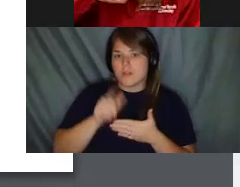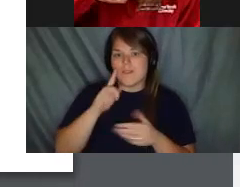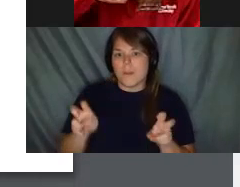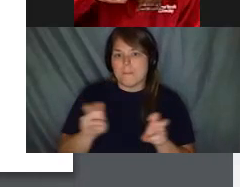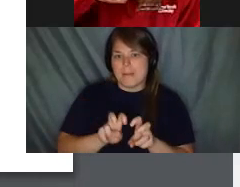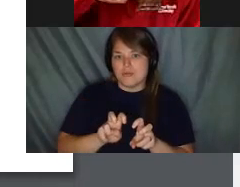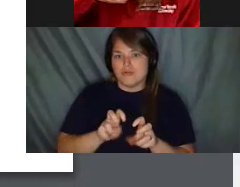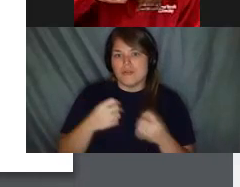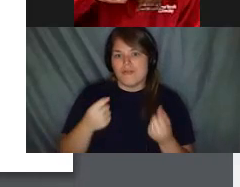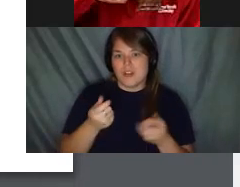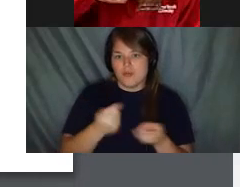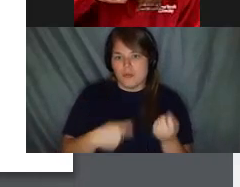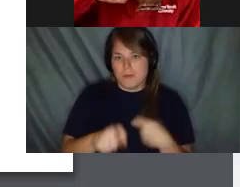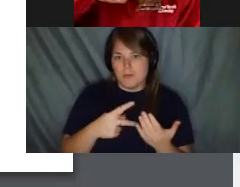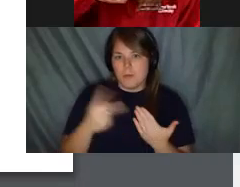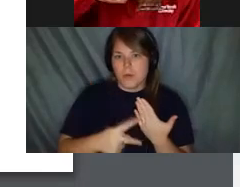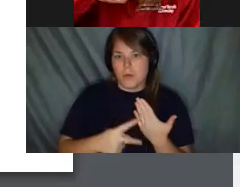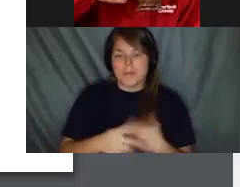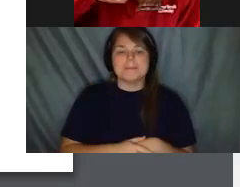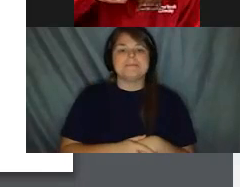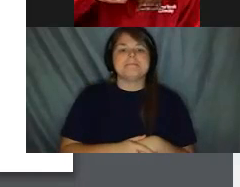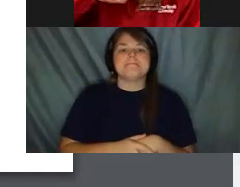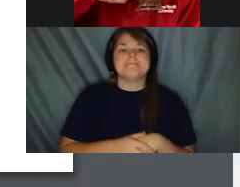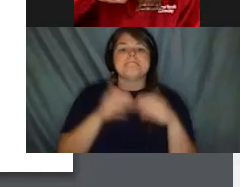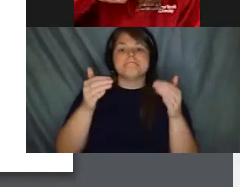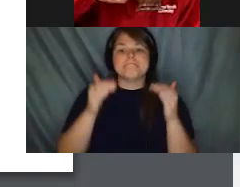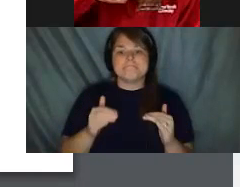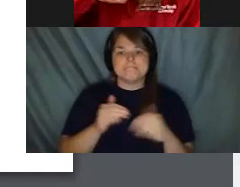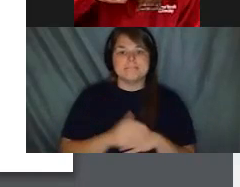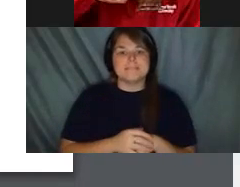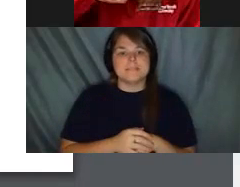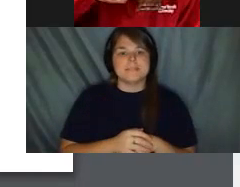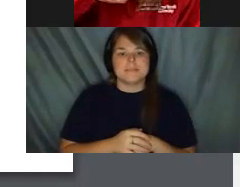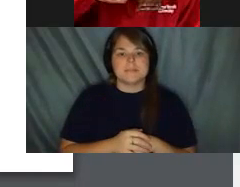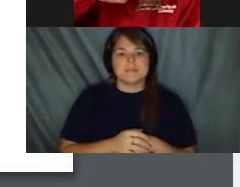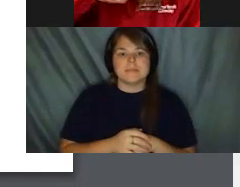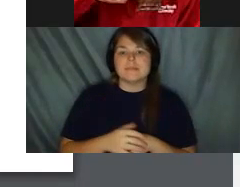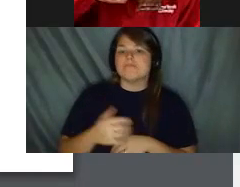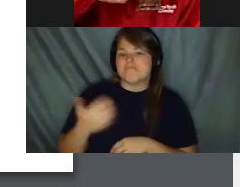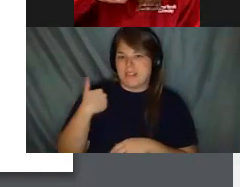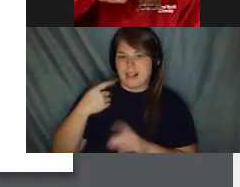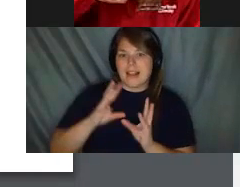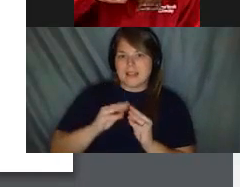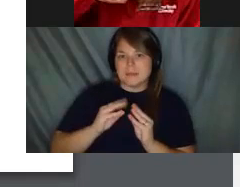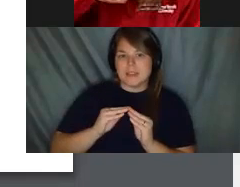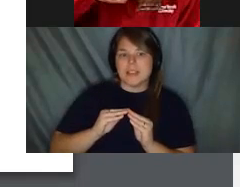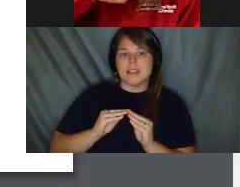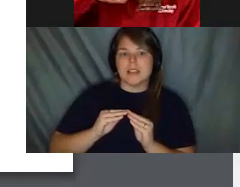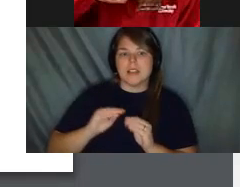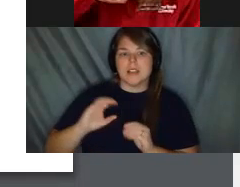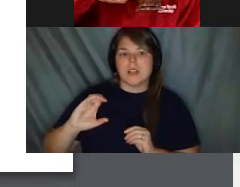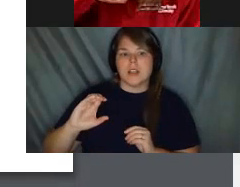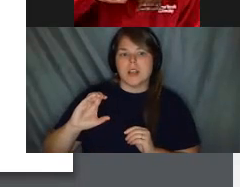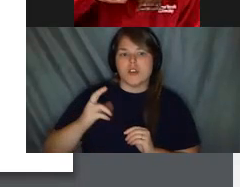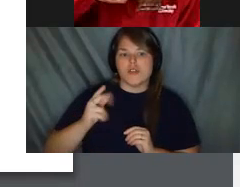replacement program. And moving on to the next item. So in the last meeting, Christine Trans from